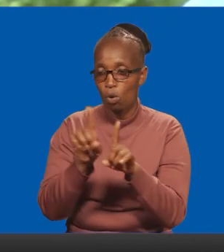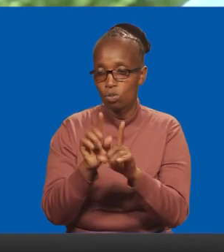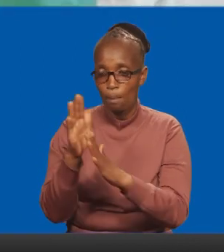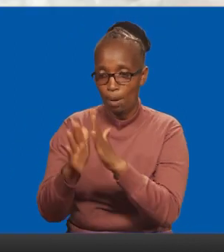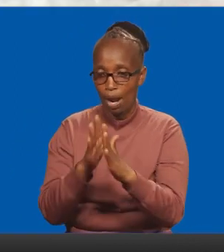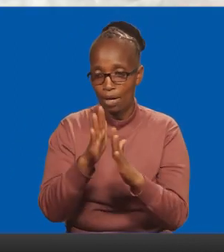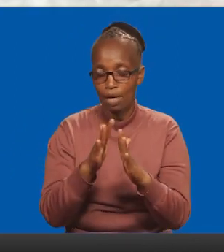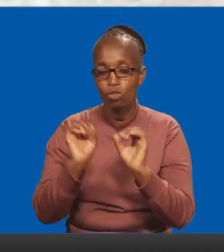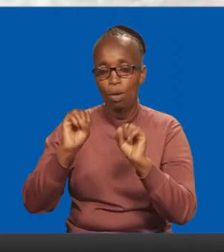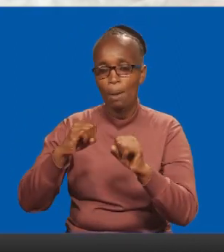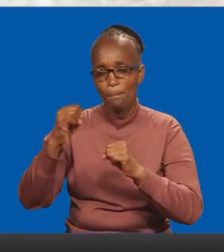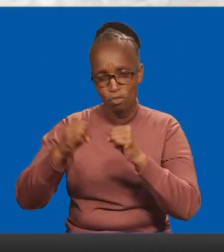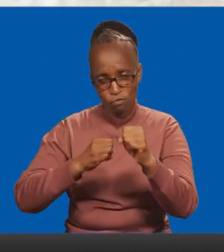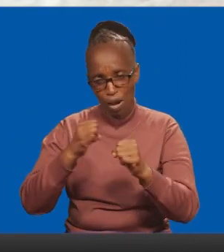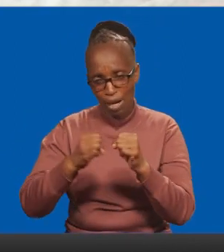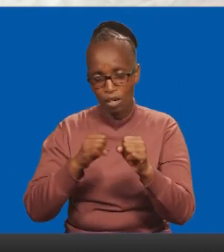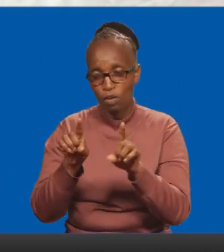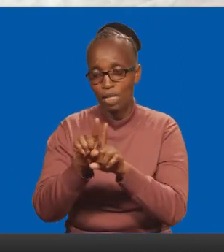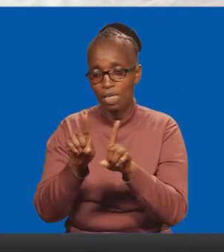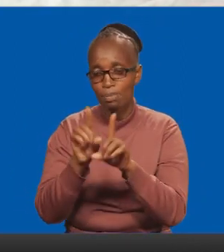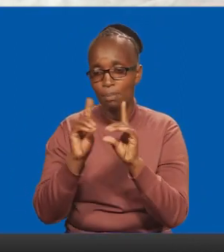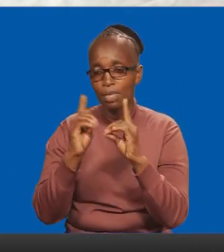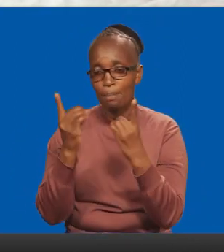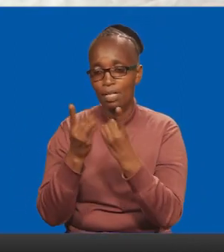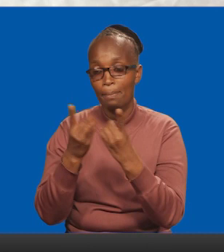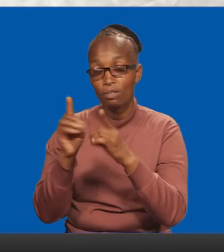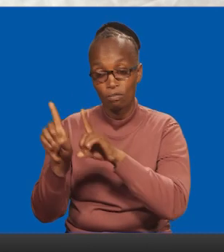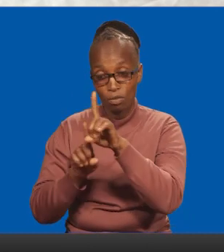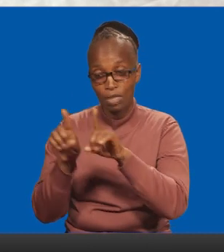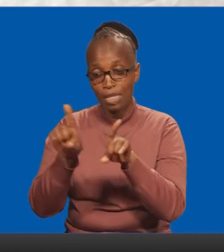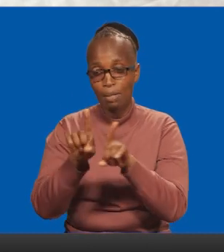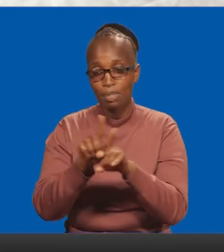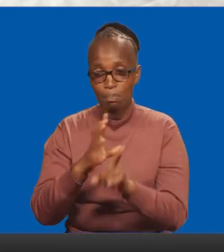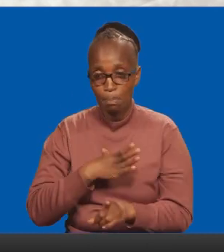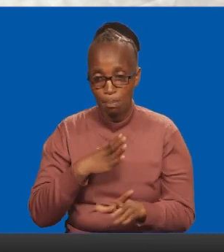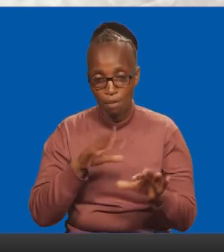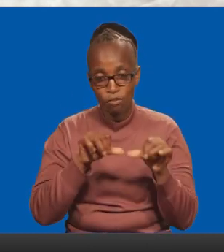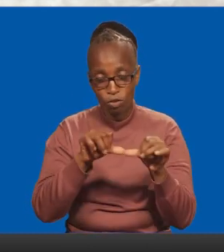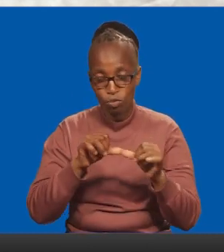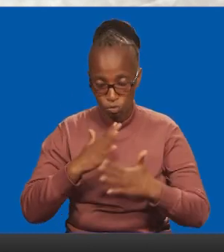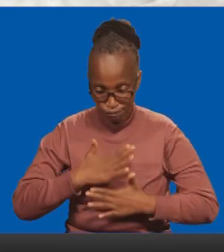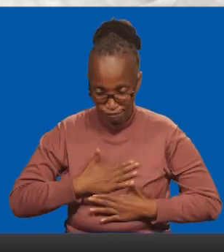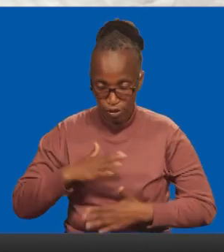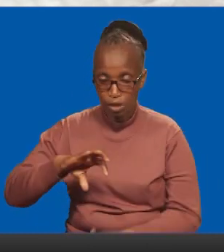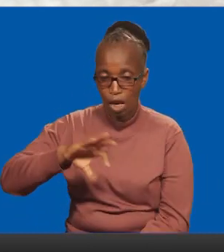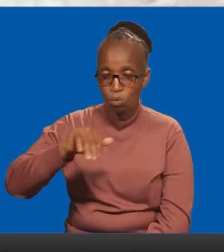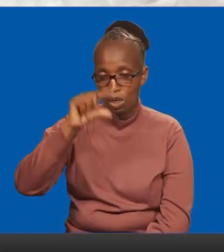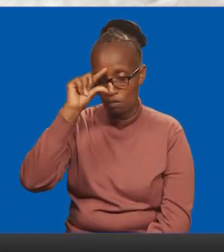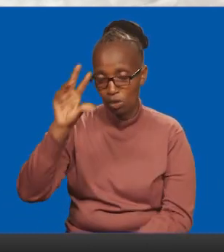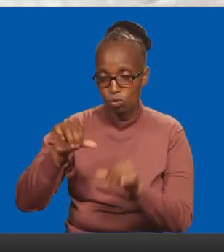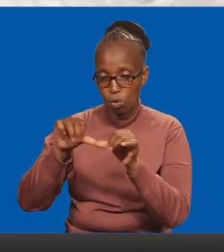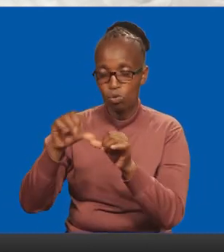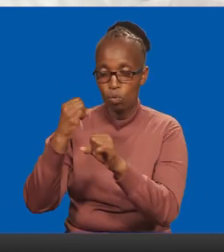organize themselves. Hata hivyo, ili kupiga hatua katika sekta hiyo ya utalii nchini, wadau hao wameziomba